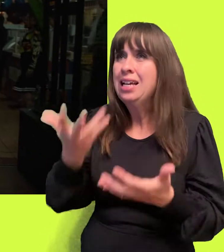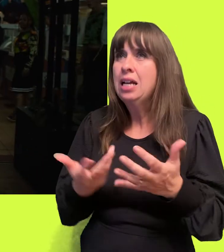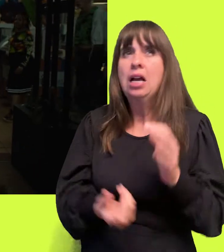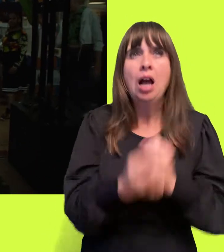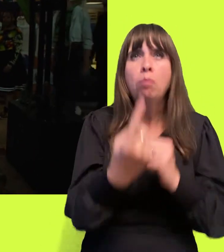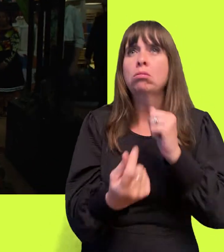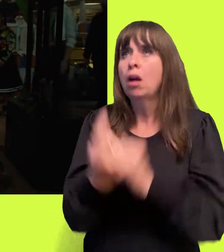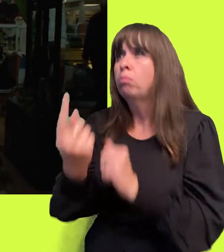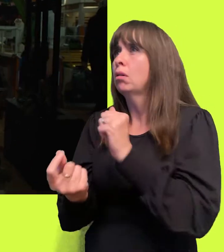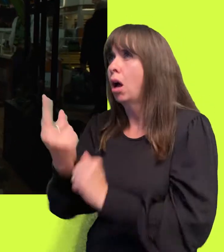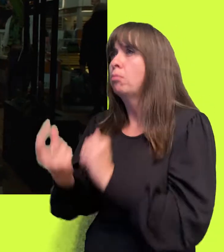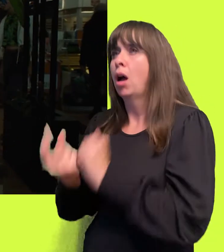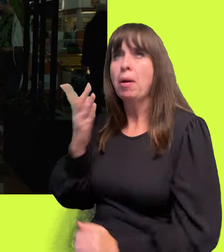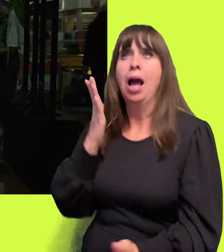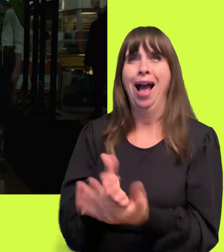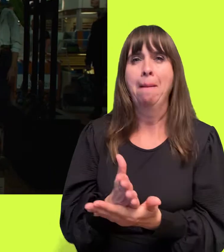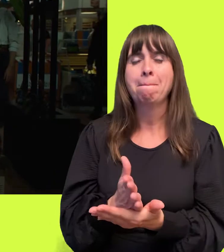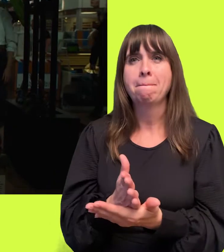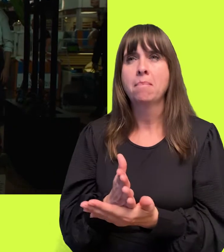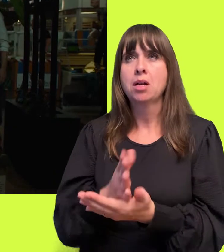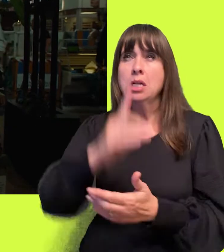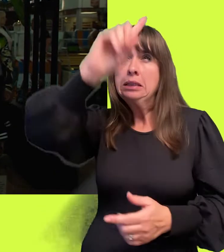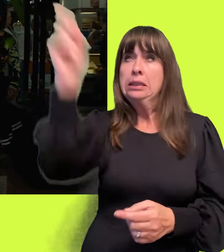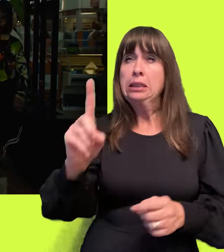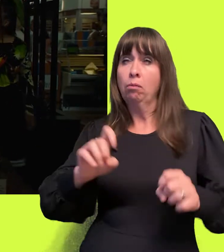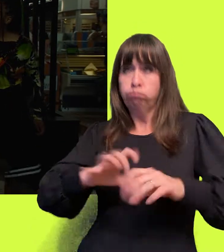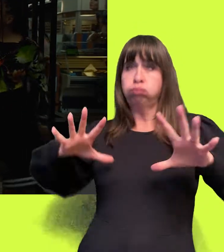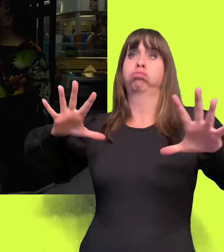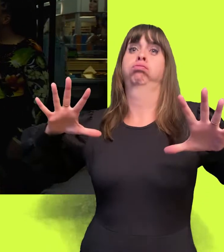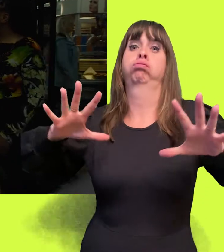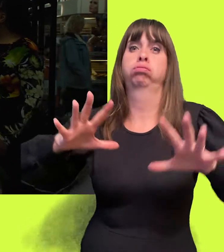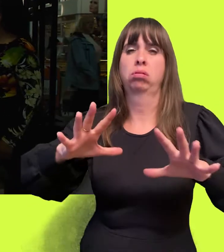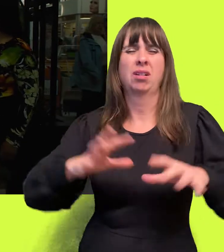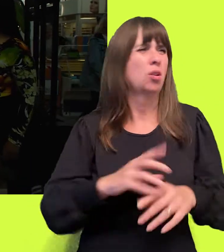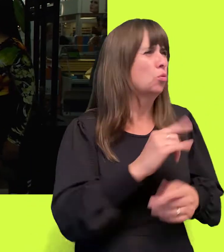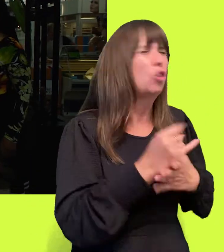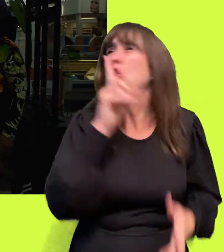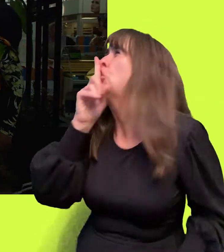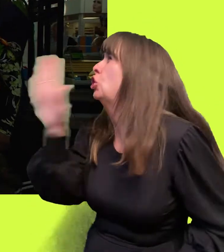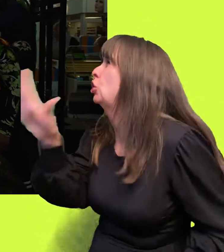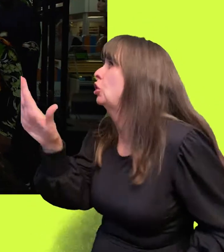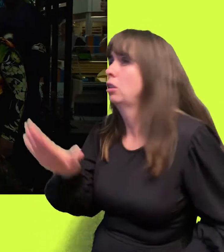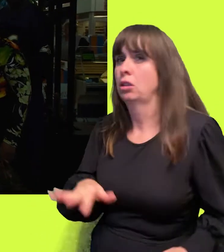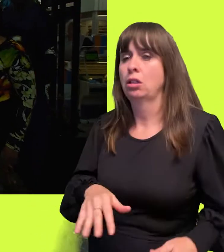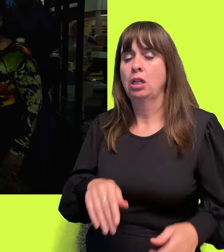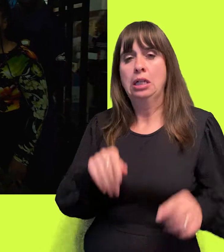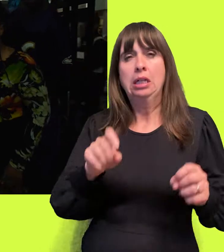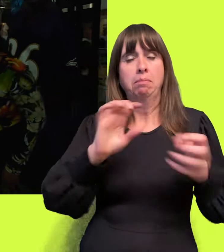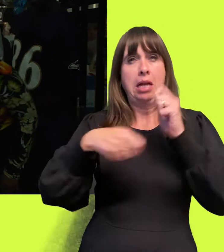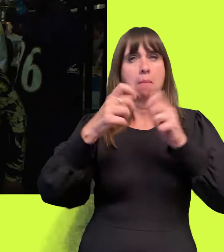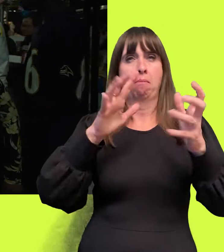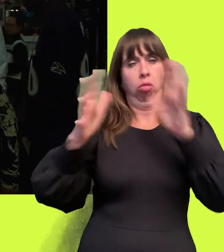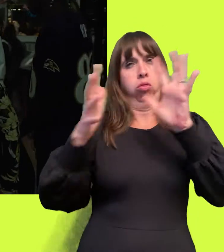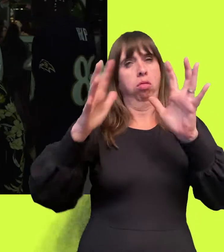another crazy conspiracy. After an electrical storm anomaly, things have become a bit... I don't know. A bit